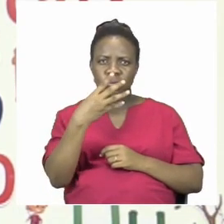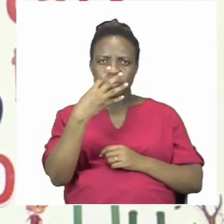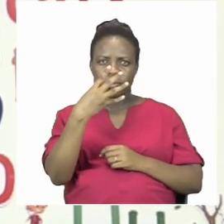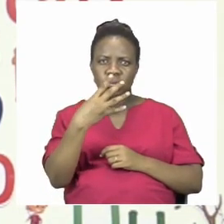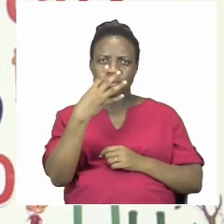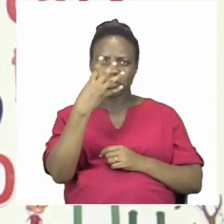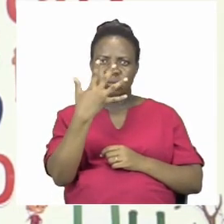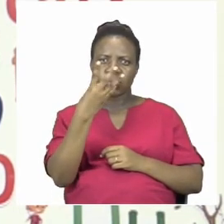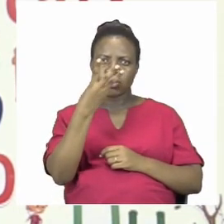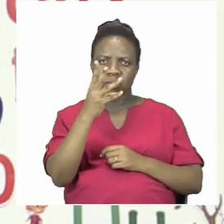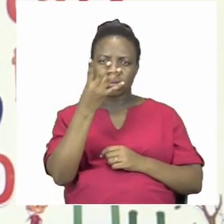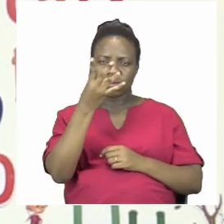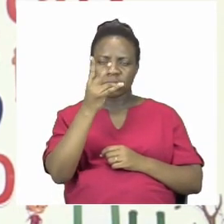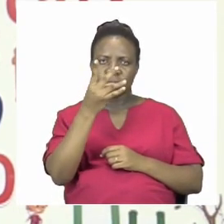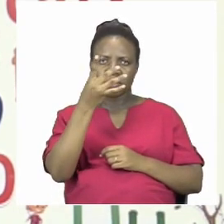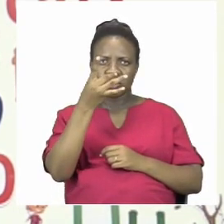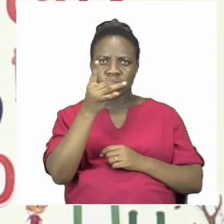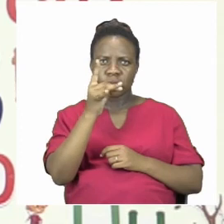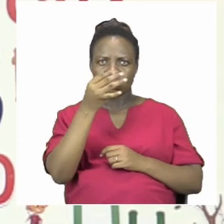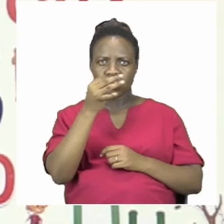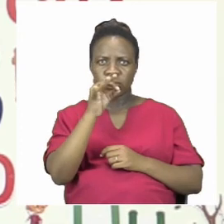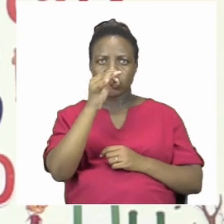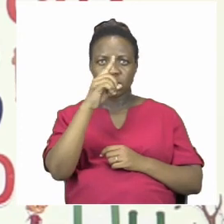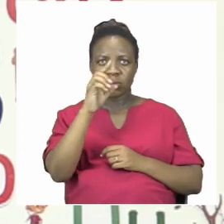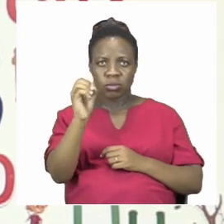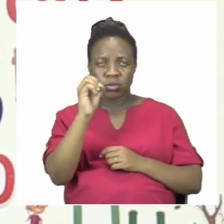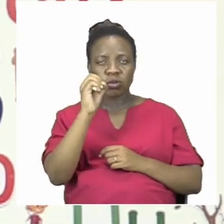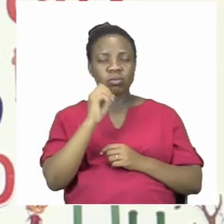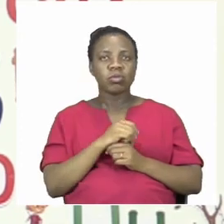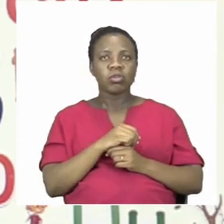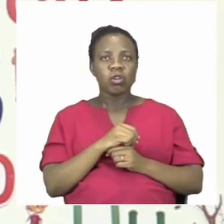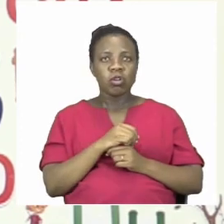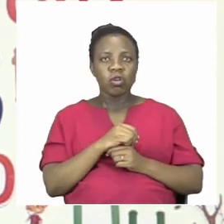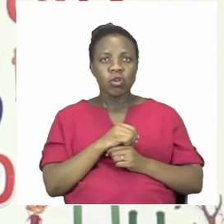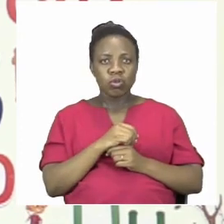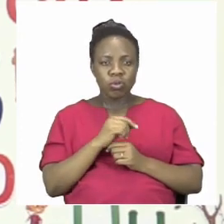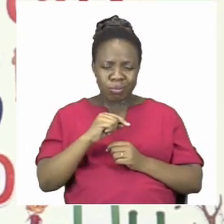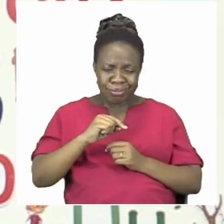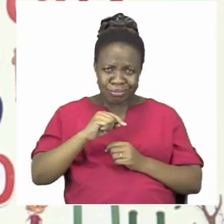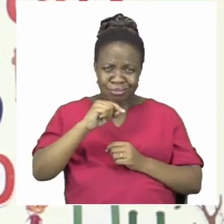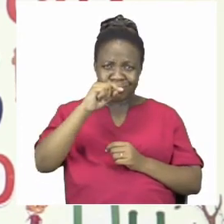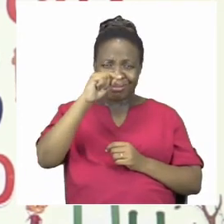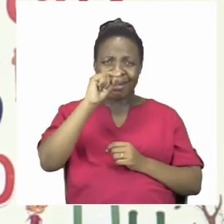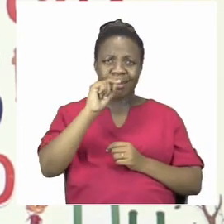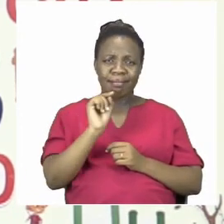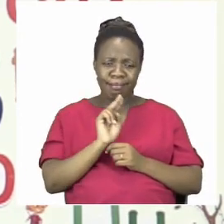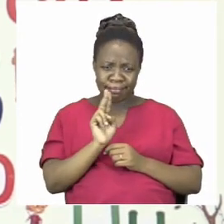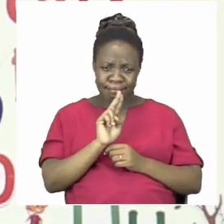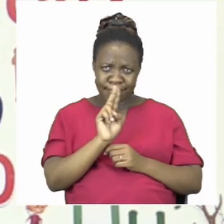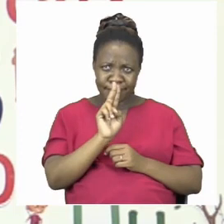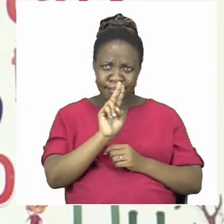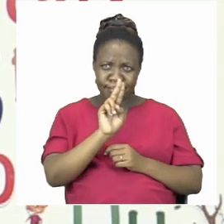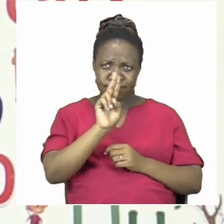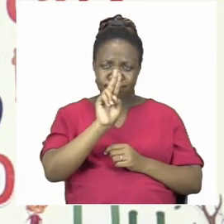3, 4, 5, 6, 7, 8, 9, 10. So here it shows the 10